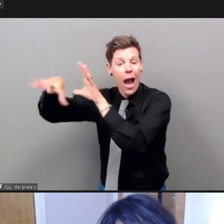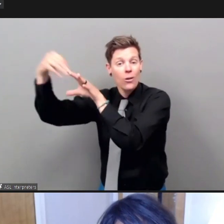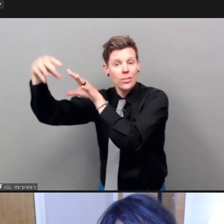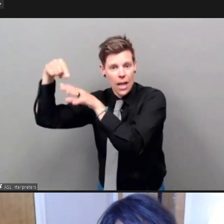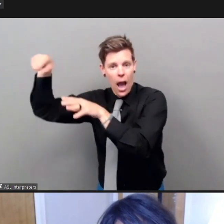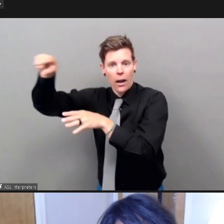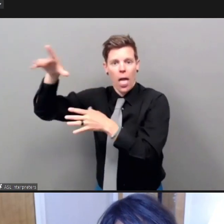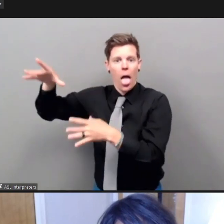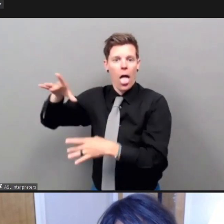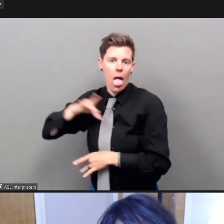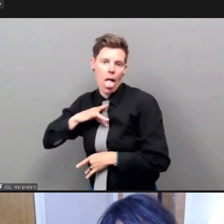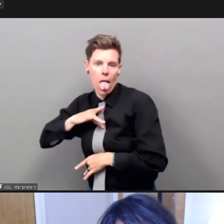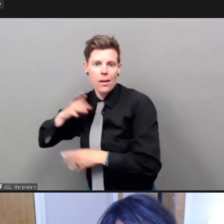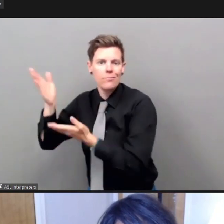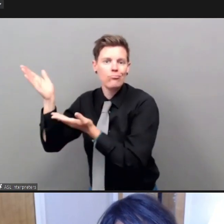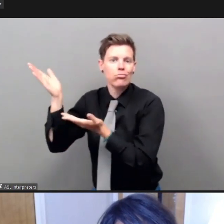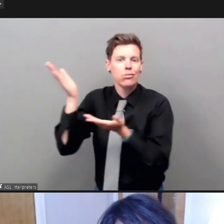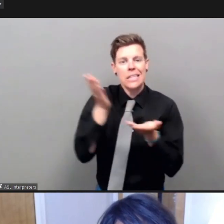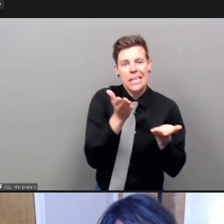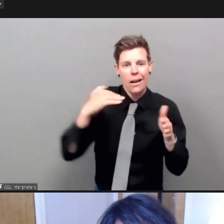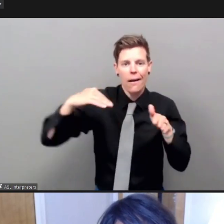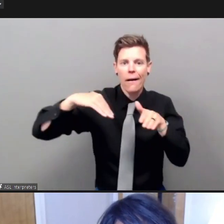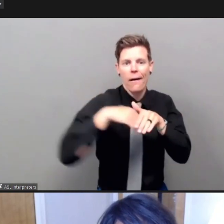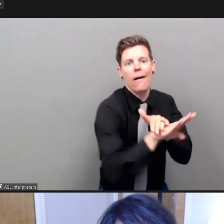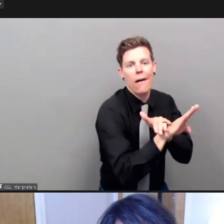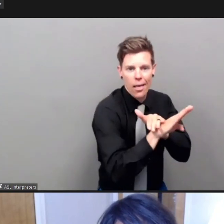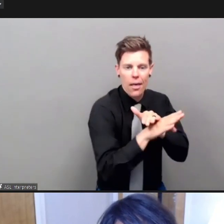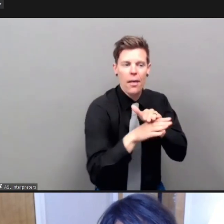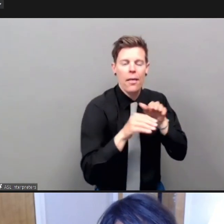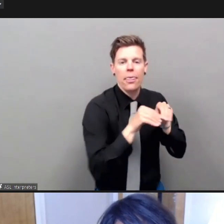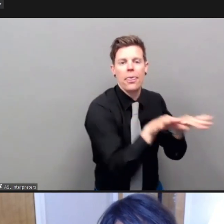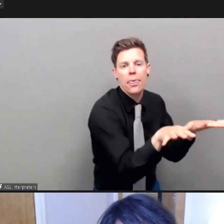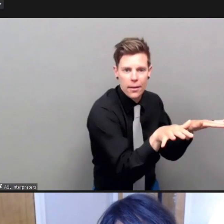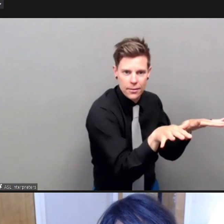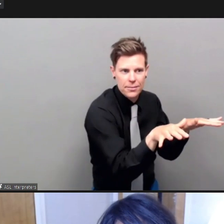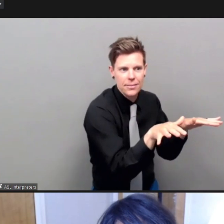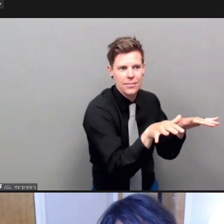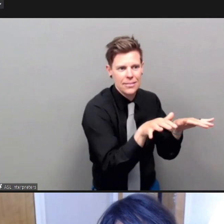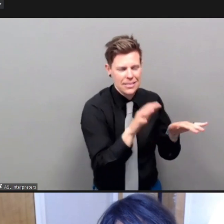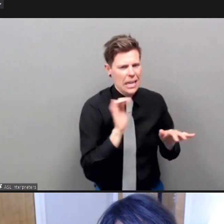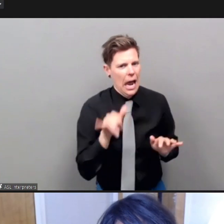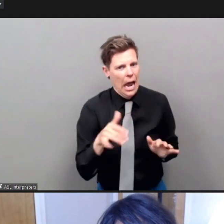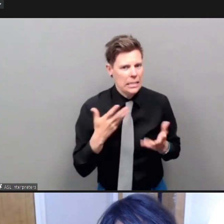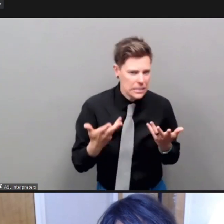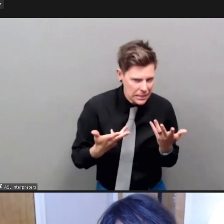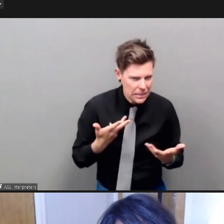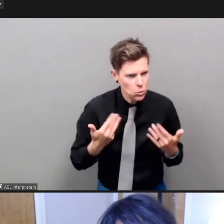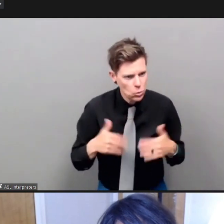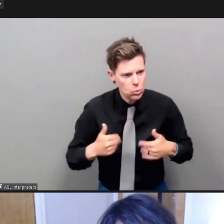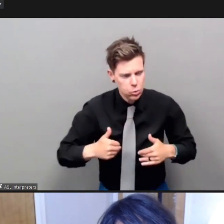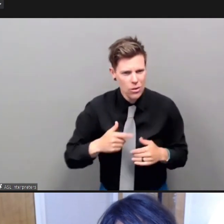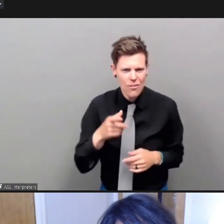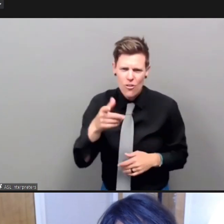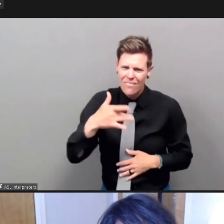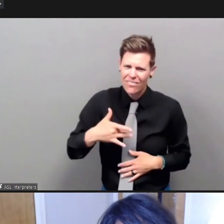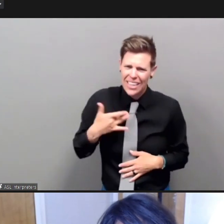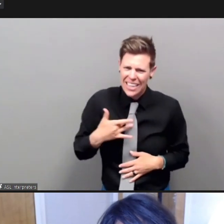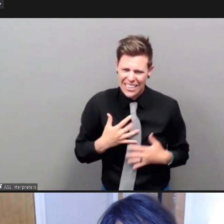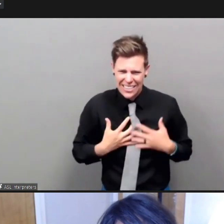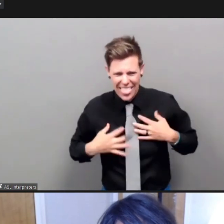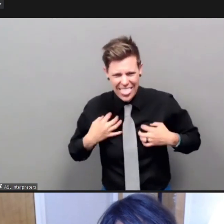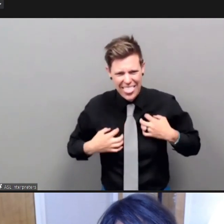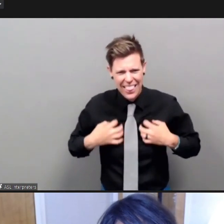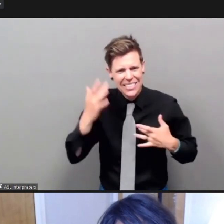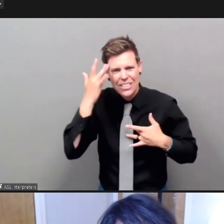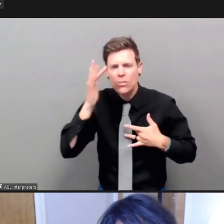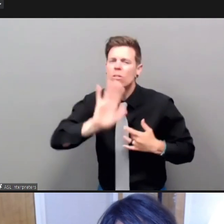facility, you just do not even want to think about going if you have the slightest kind of symptoms. And we want to protect